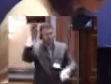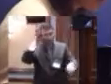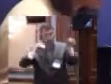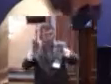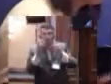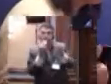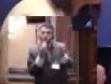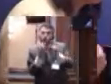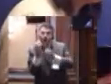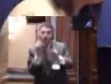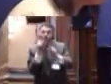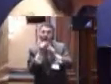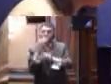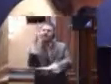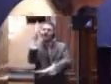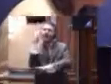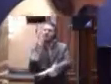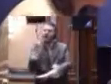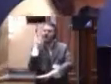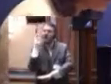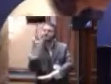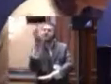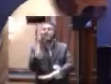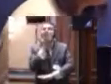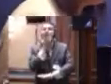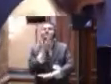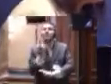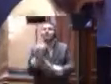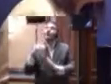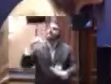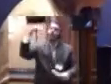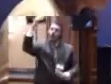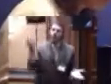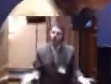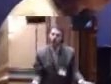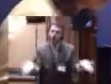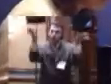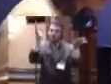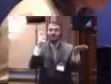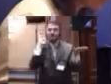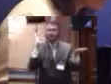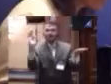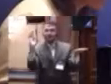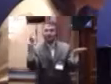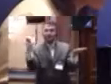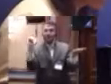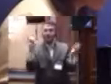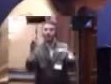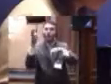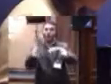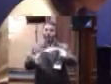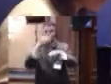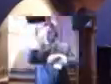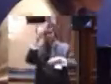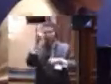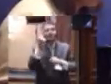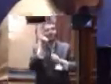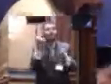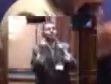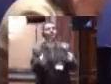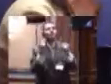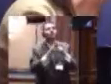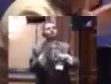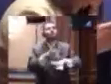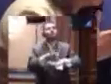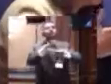could either be seen as public pressure or participation, is that the negotiation process itself